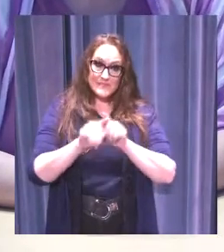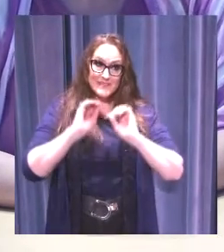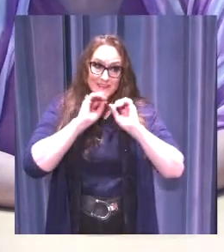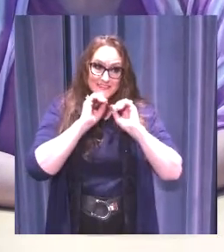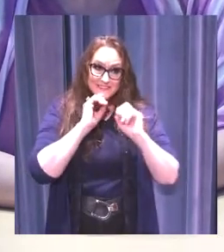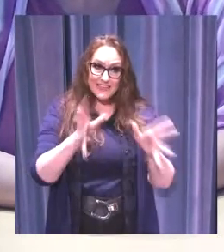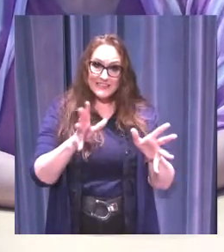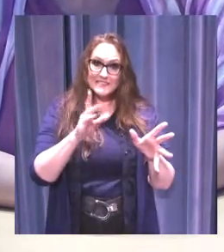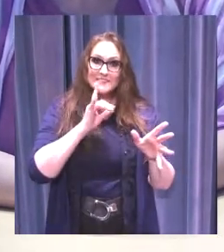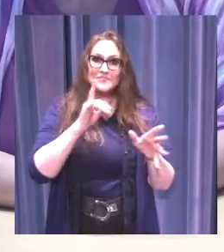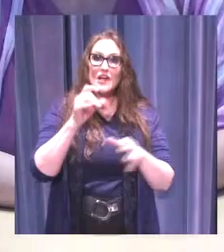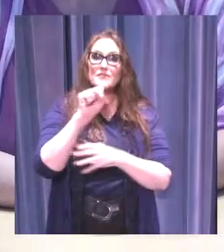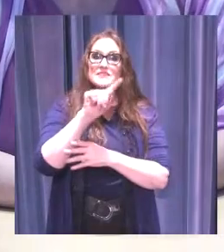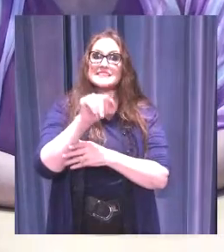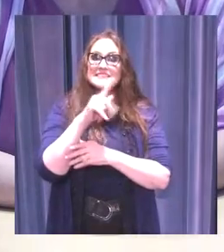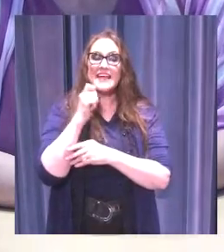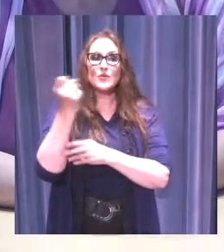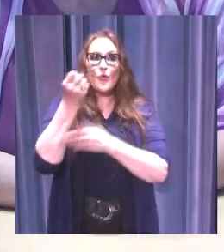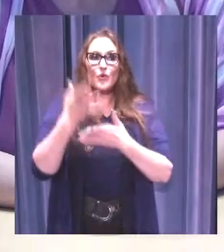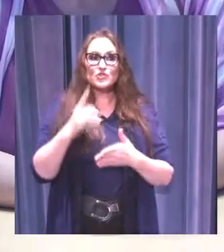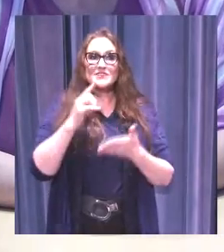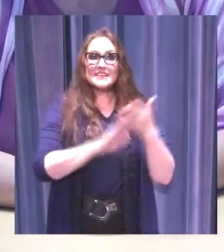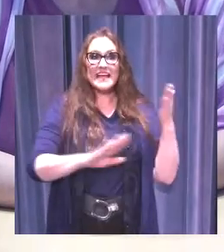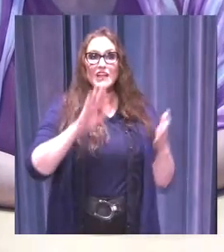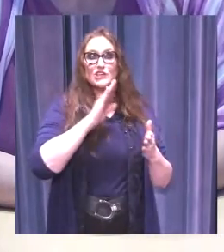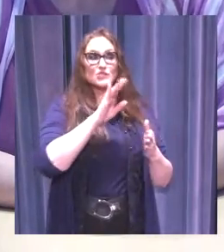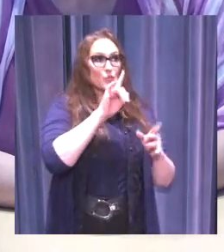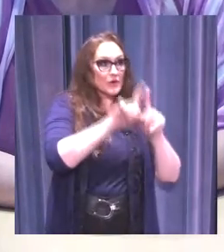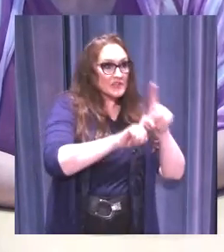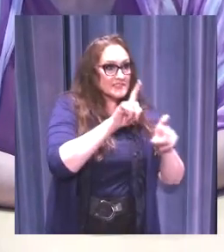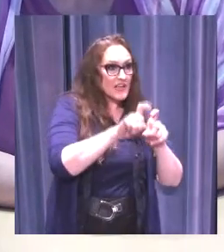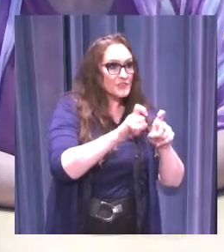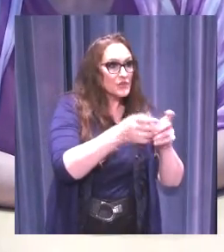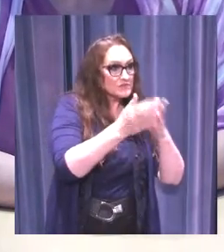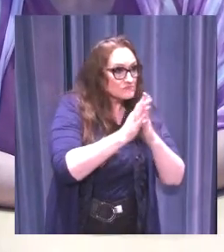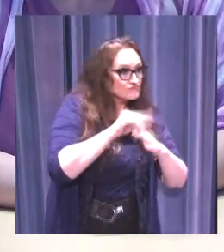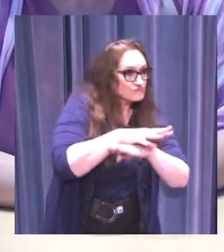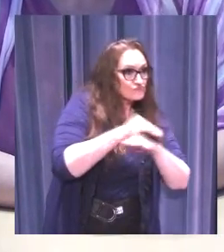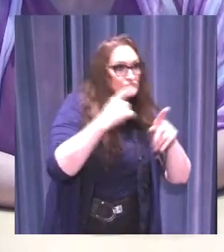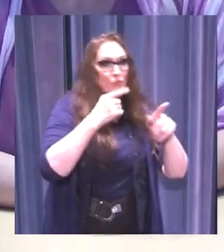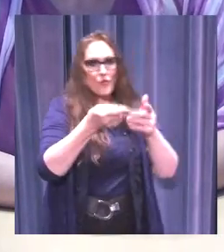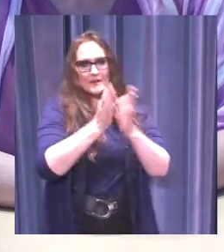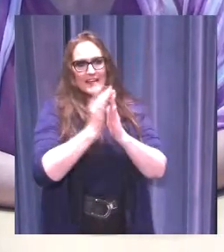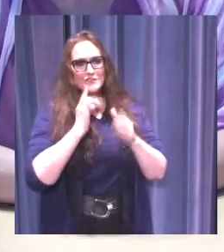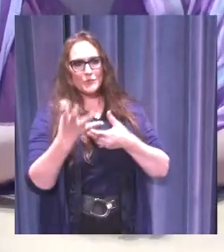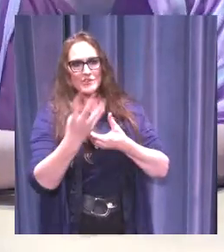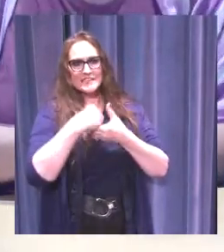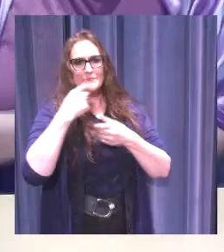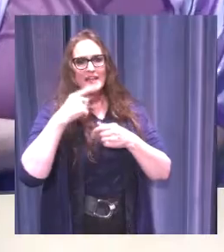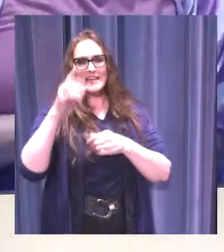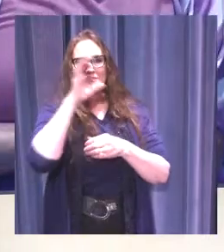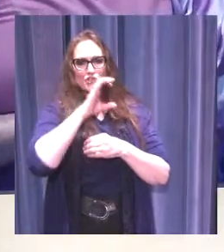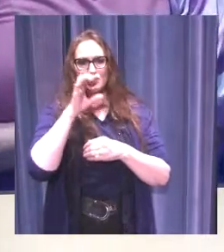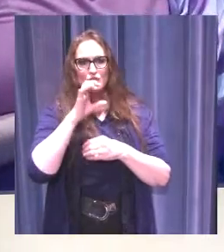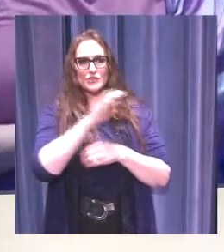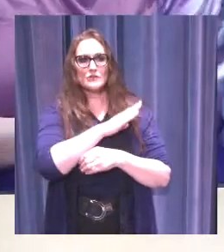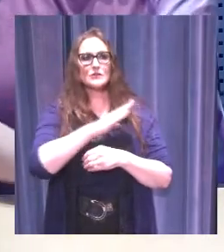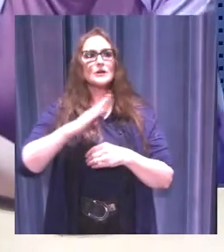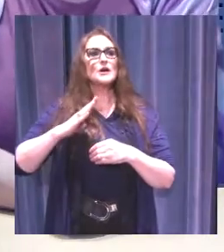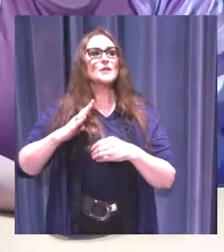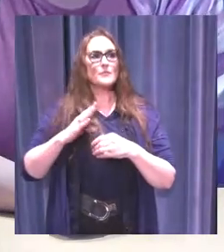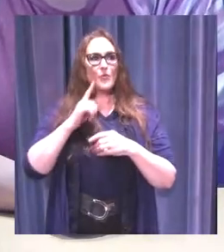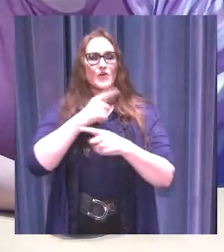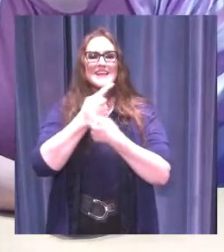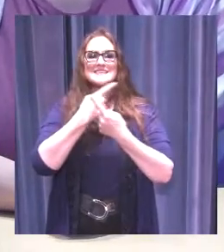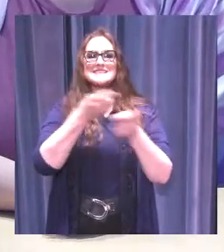none of the stakeholders in this college were consulted nor asked to participate in this search. The board announced at a meeting